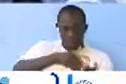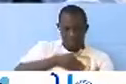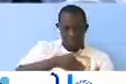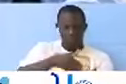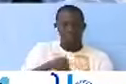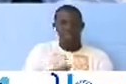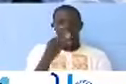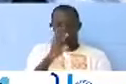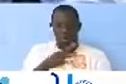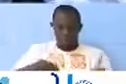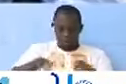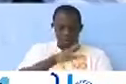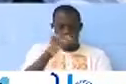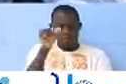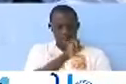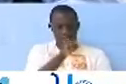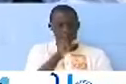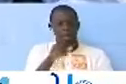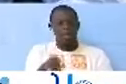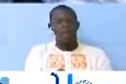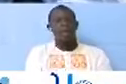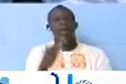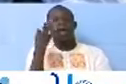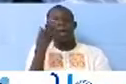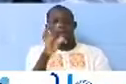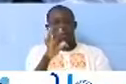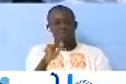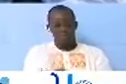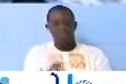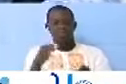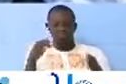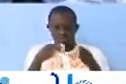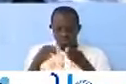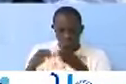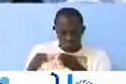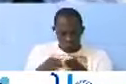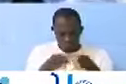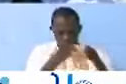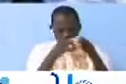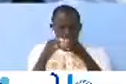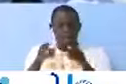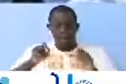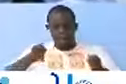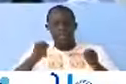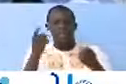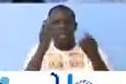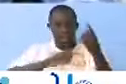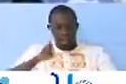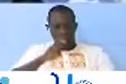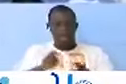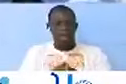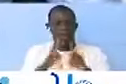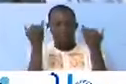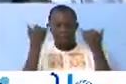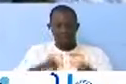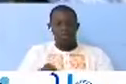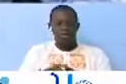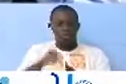if I come back, if I assemble, if I reassemble the machine and it failed to